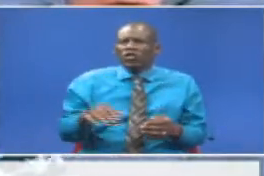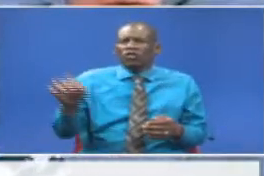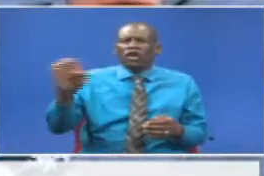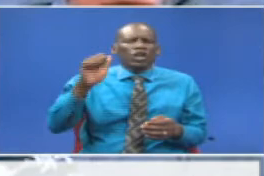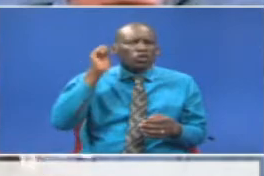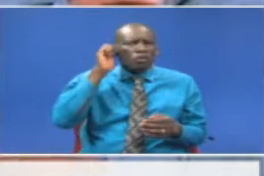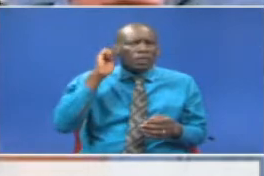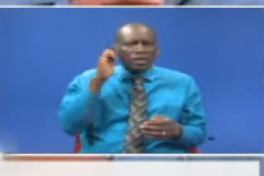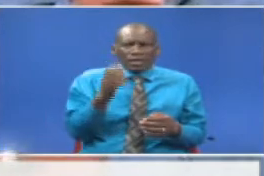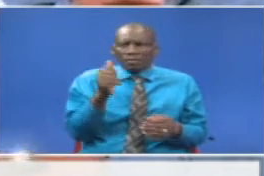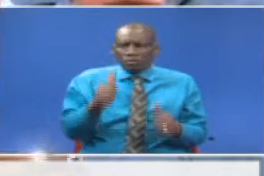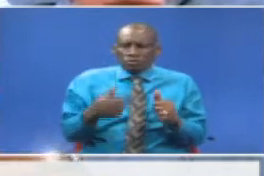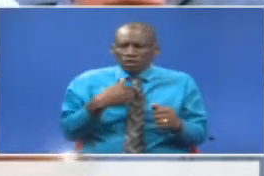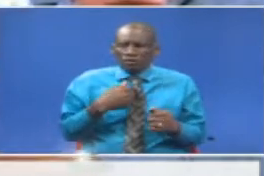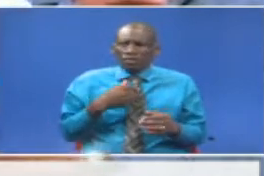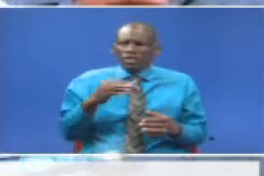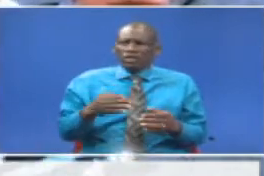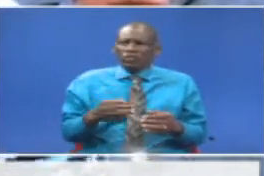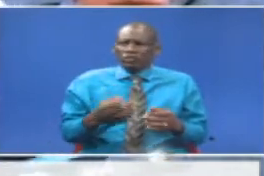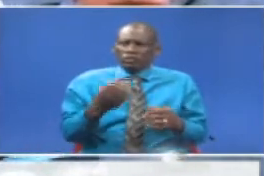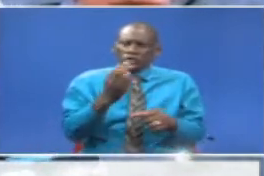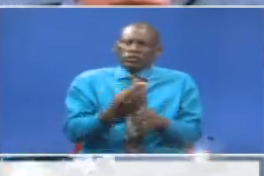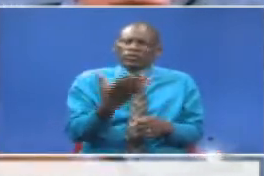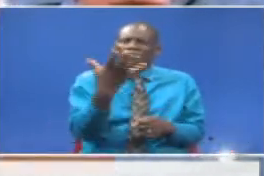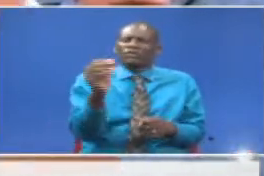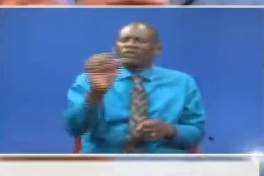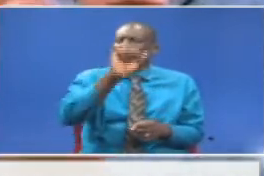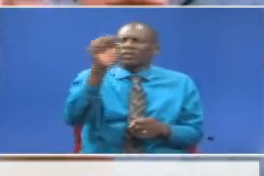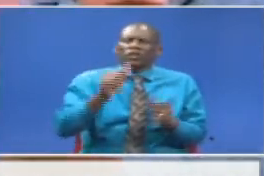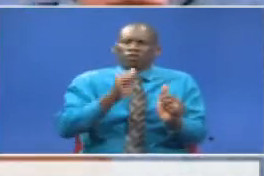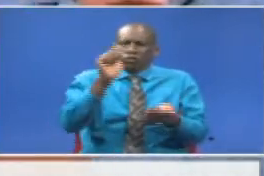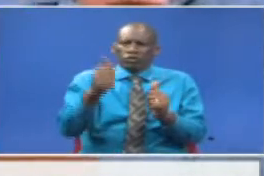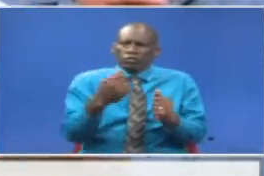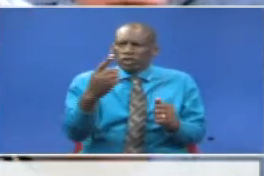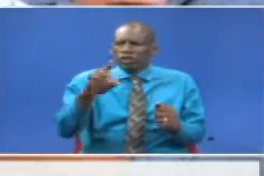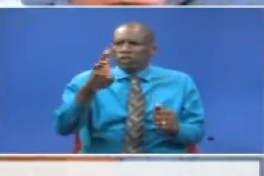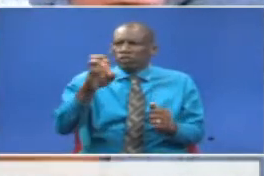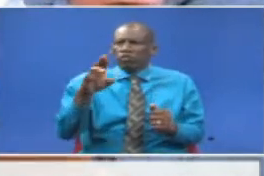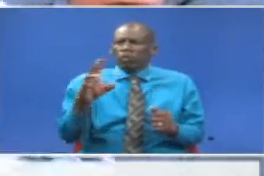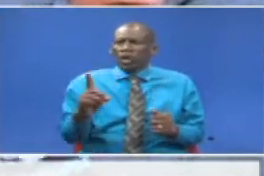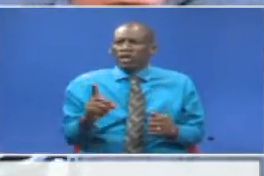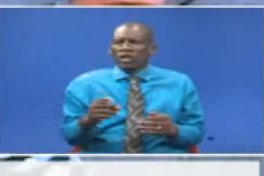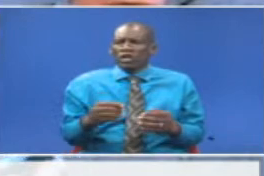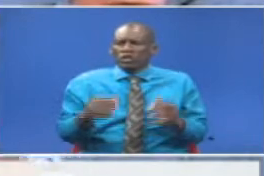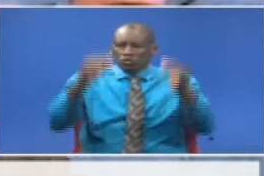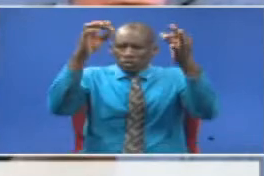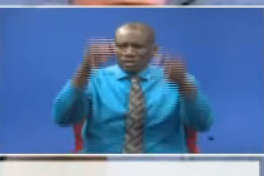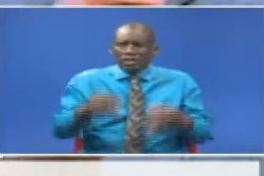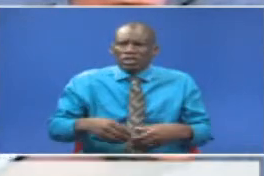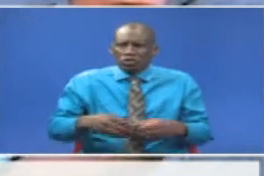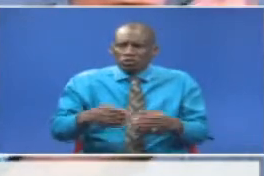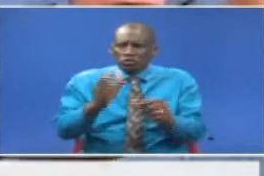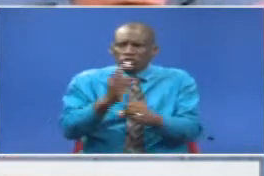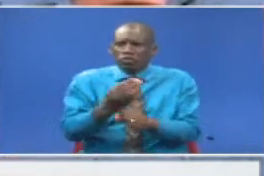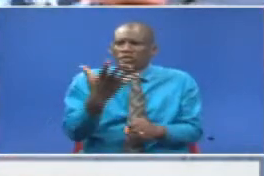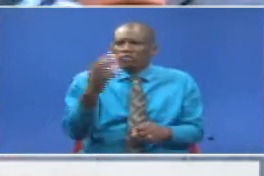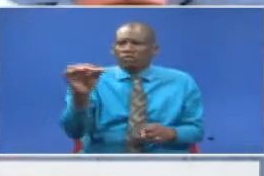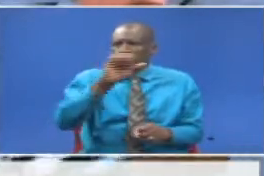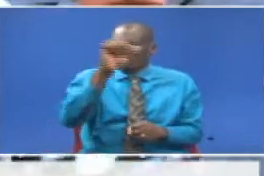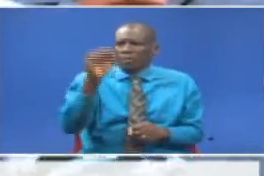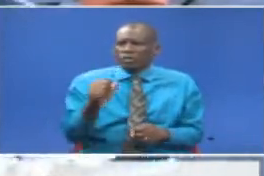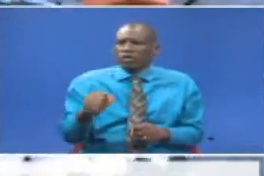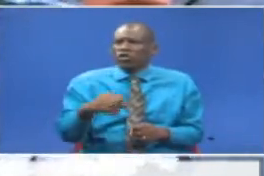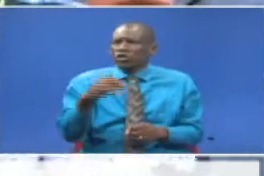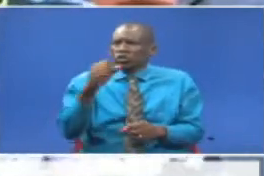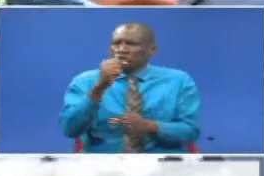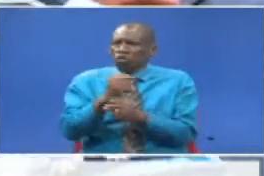tunapata, tuweke 50% sports. Kila ward waamue kuweka 50%. Na hiyo ni kwenda kazi kama